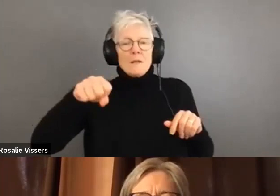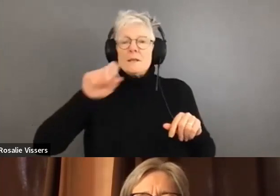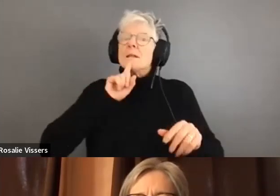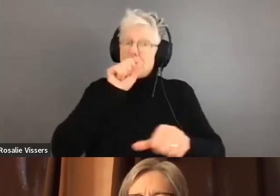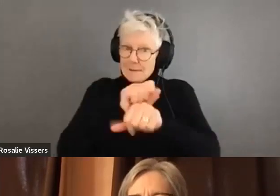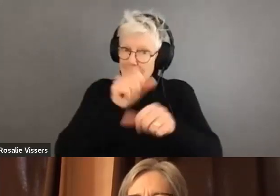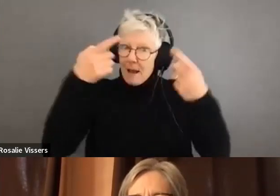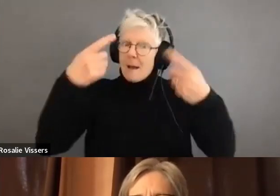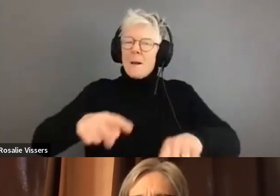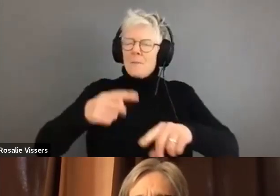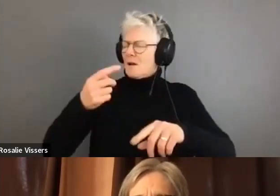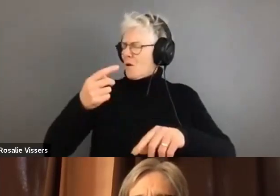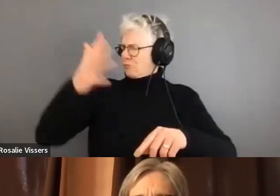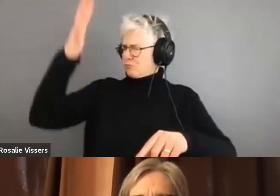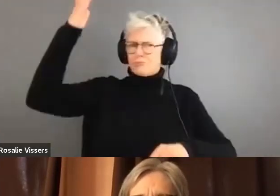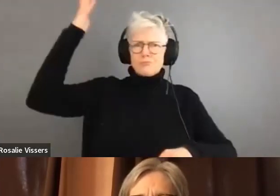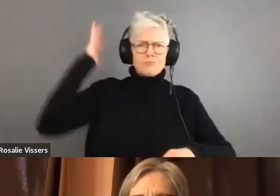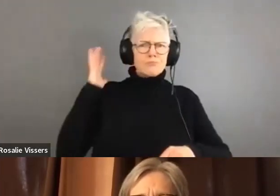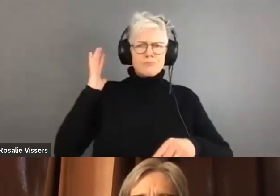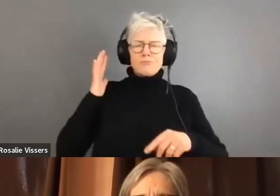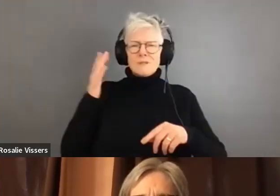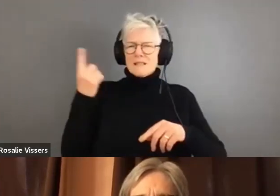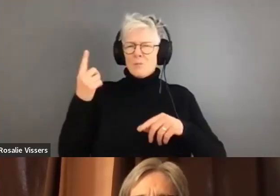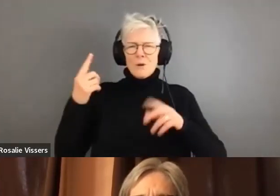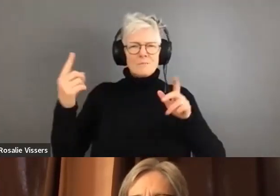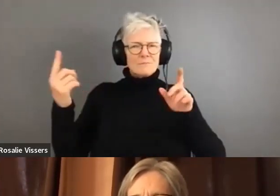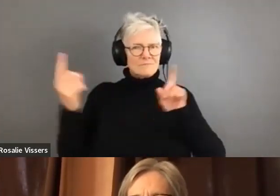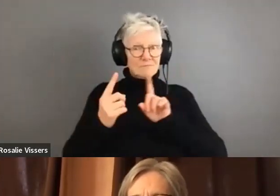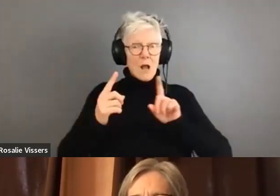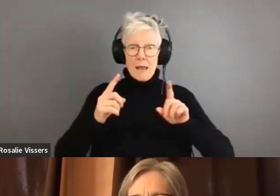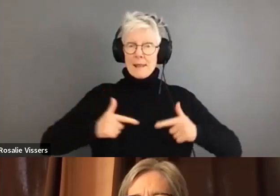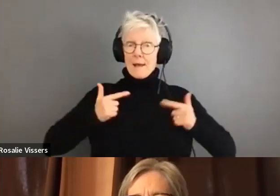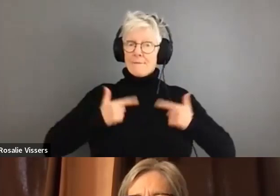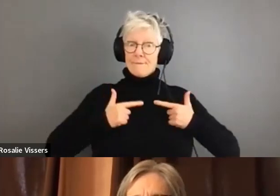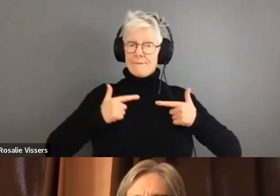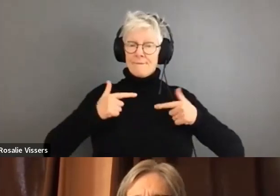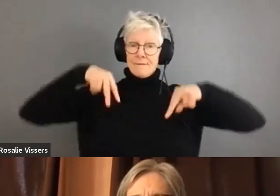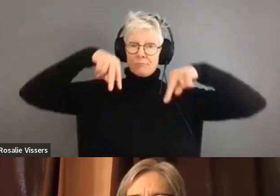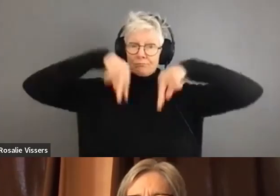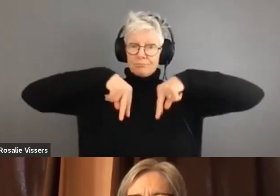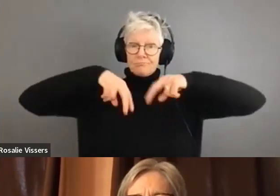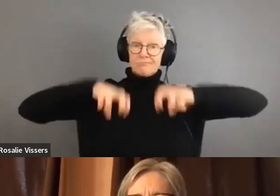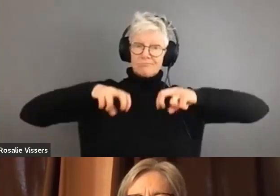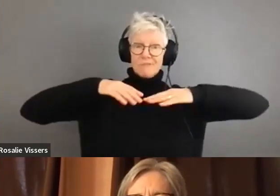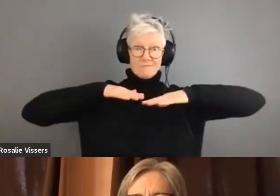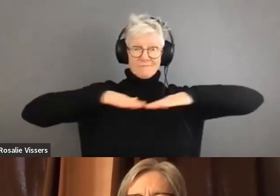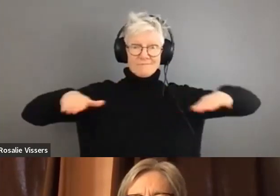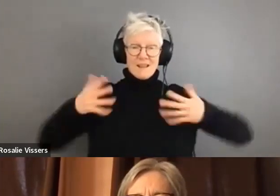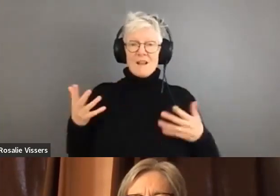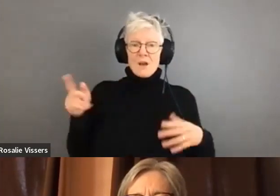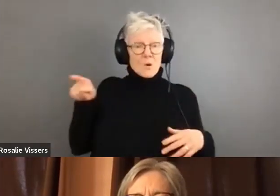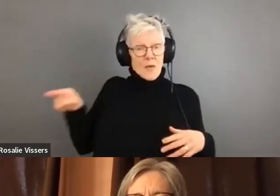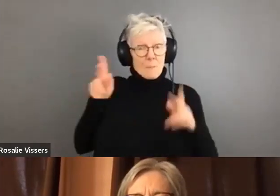ago, I had someone on the platform that was a real right winger from the